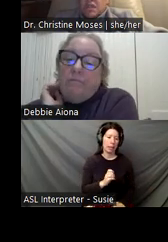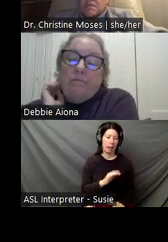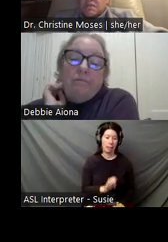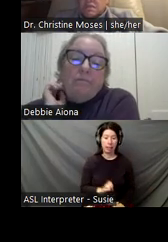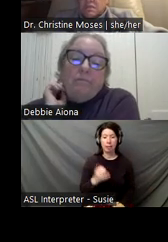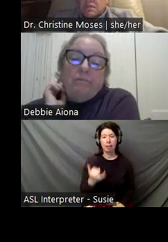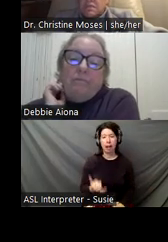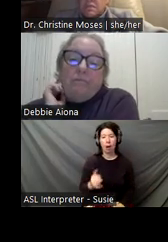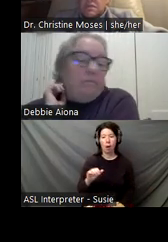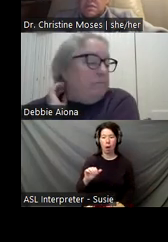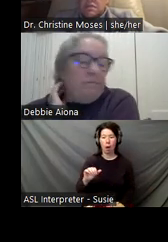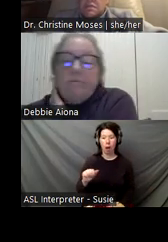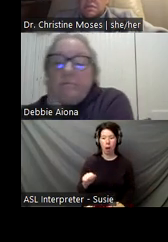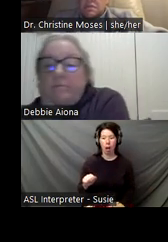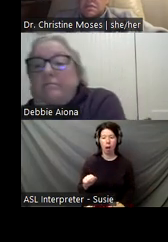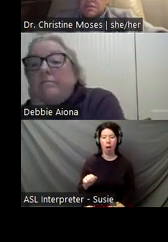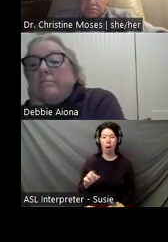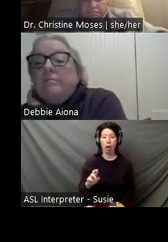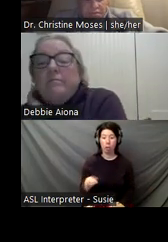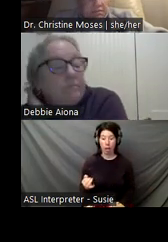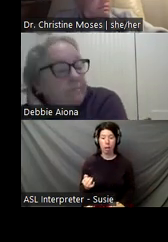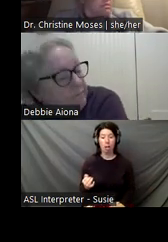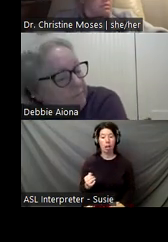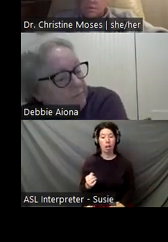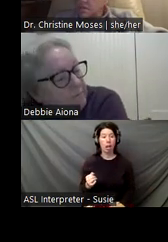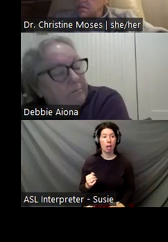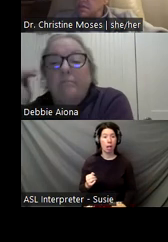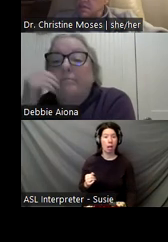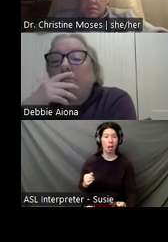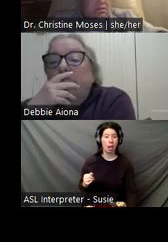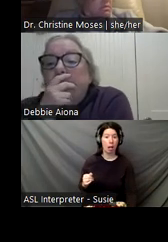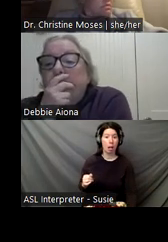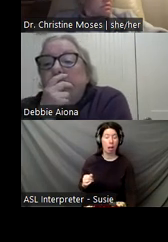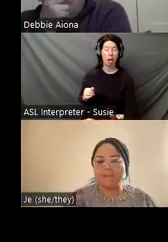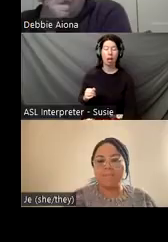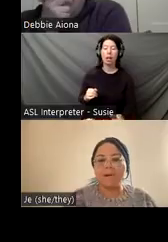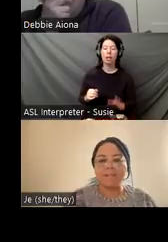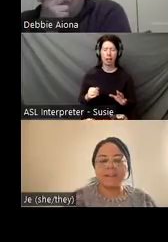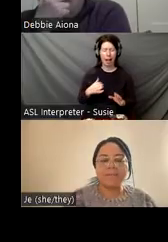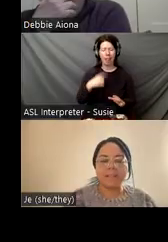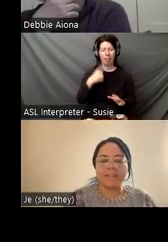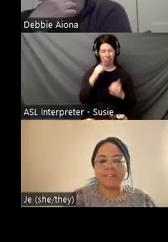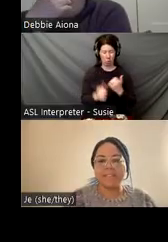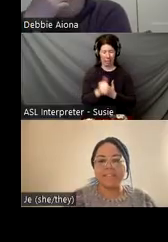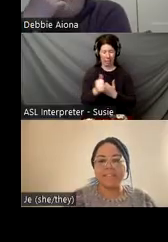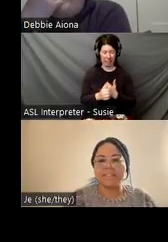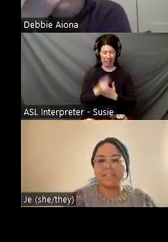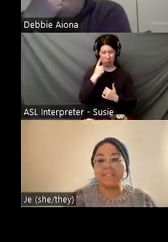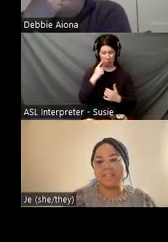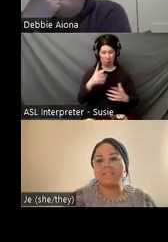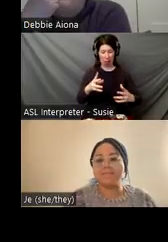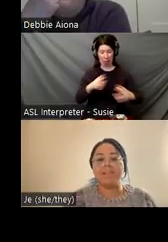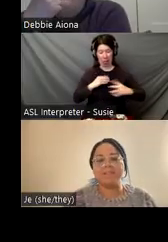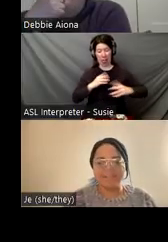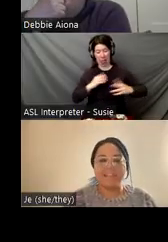Ajay. Yeah, I definitely think the risk of, you know, getting bogged down with a lot of cases